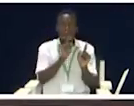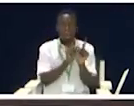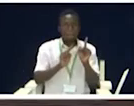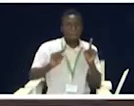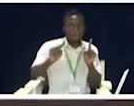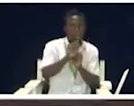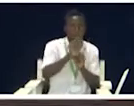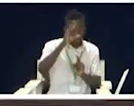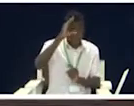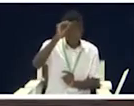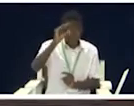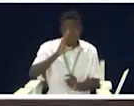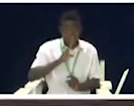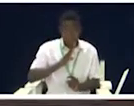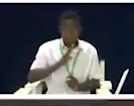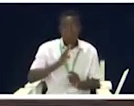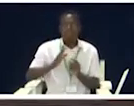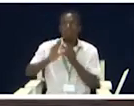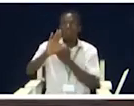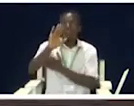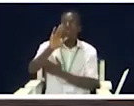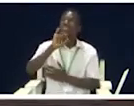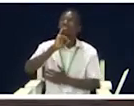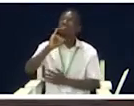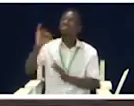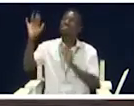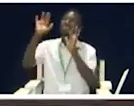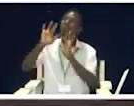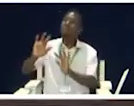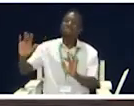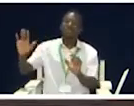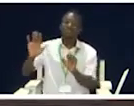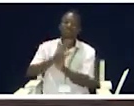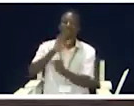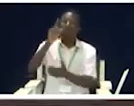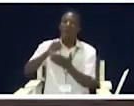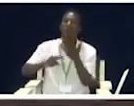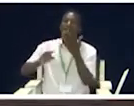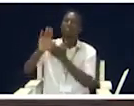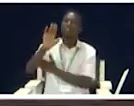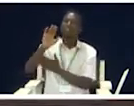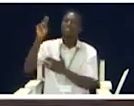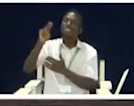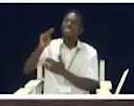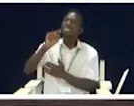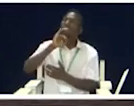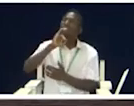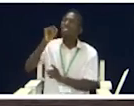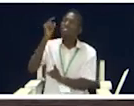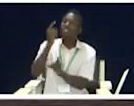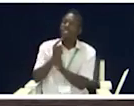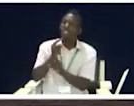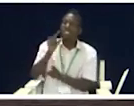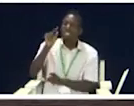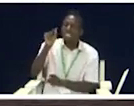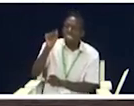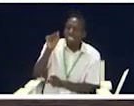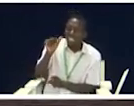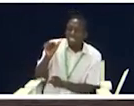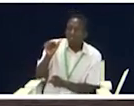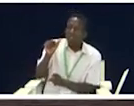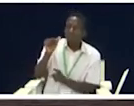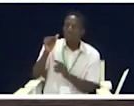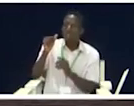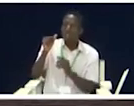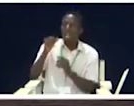merciful and he wants to include a man. What God needs is just a little input, just a